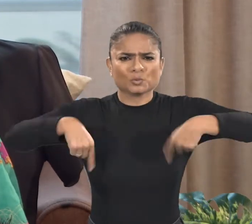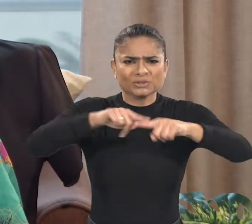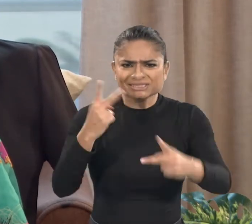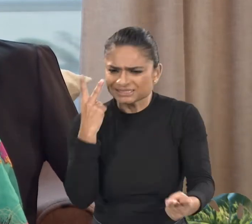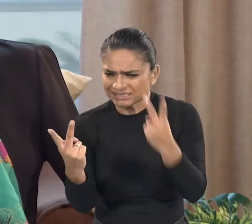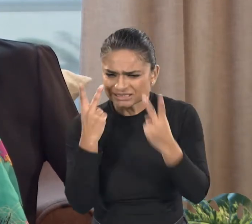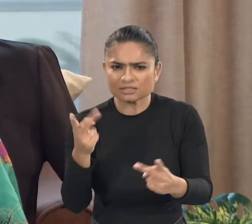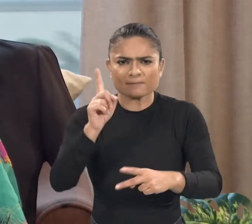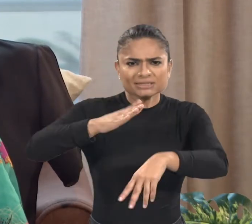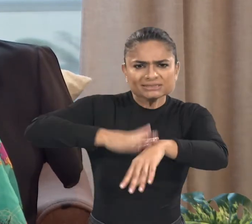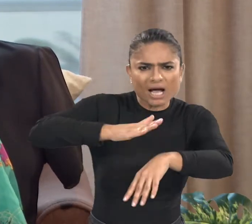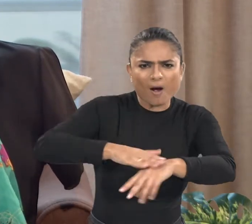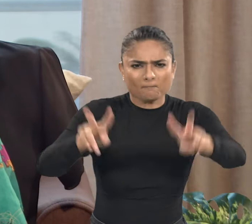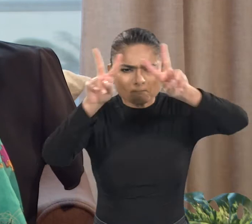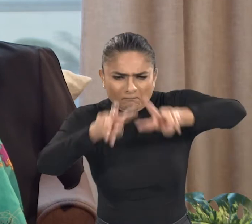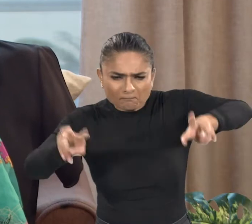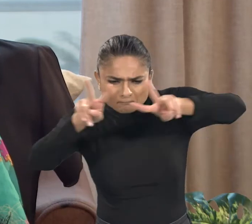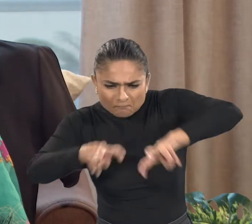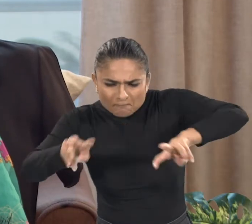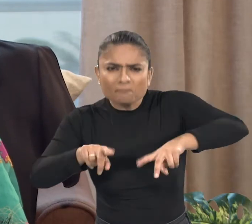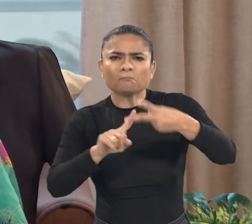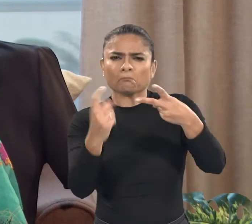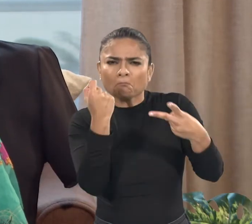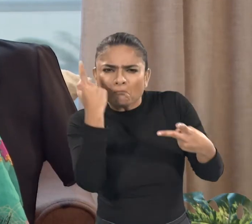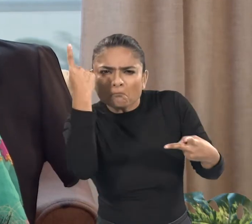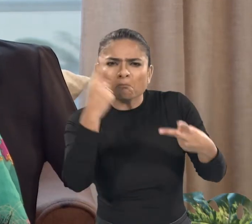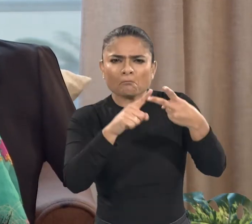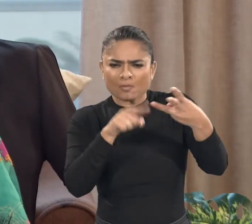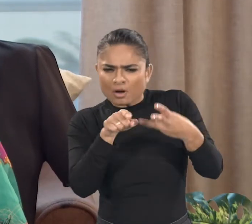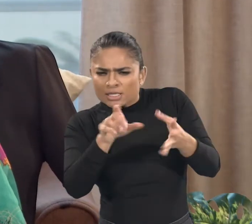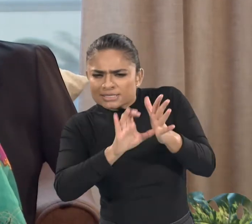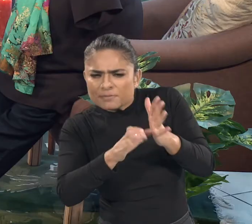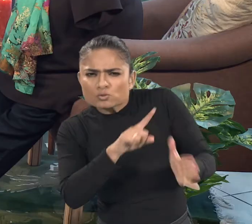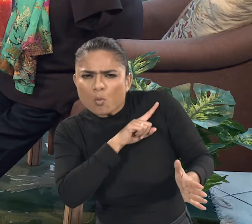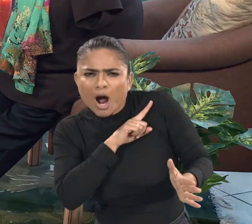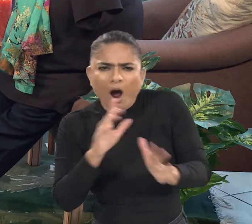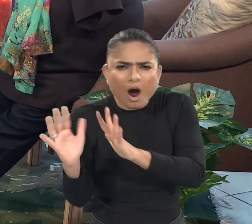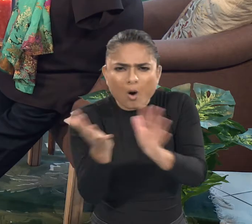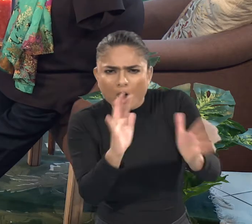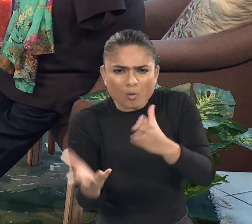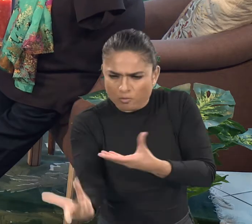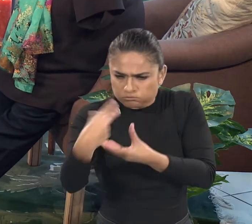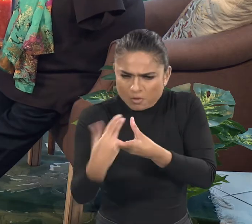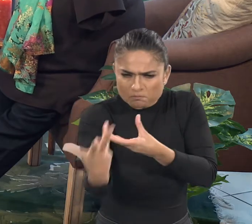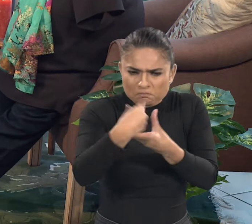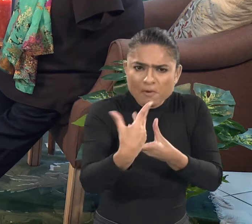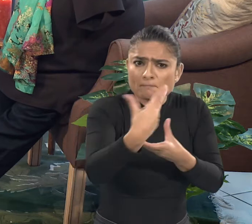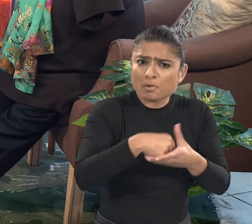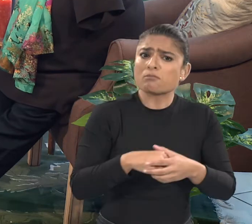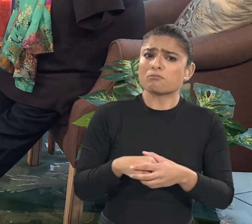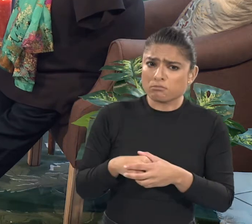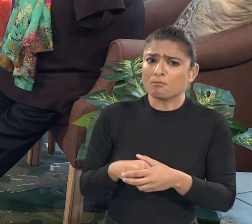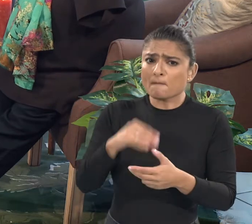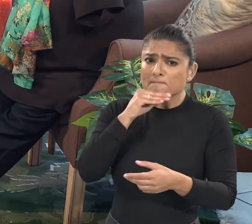with disabilities. Take the time to engage, understand the human behind the disability. Where you're not just seeing